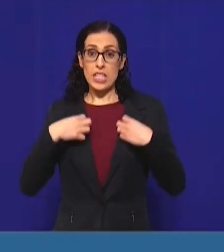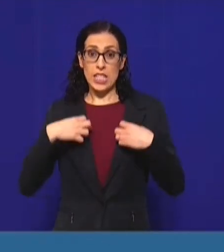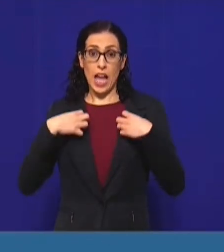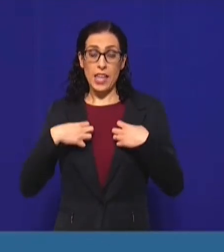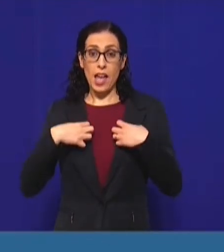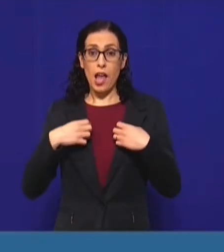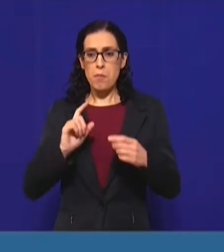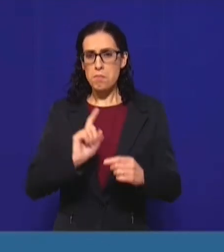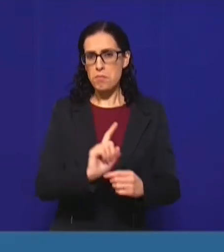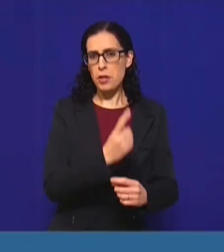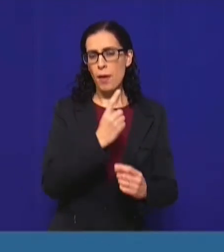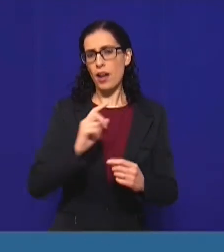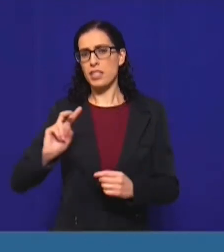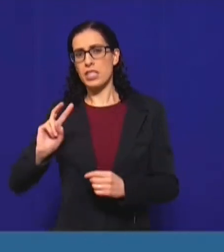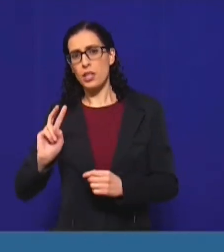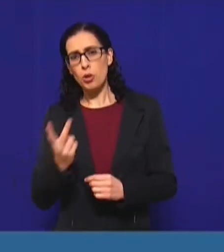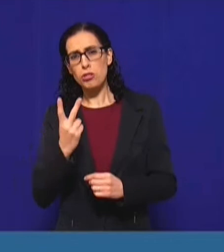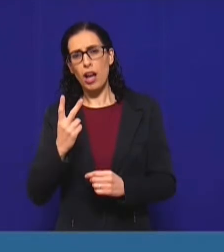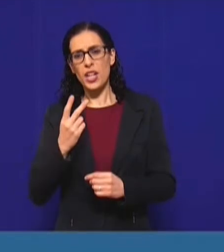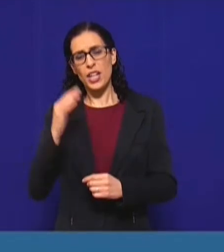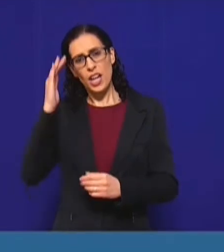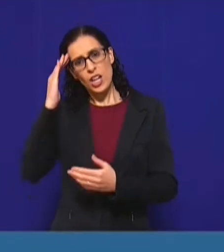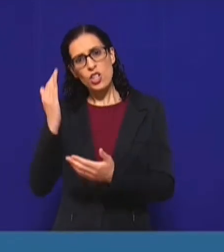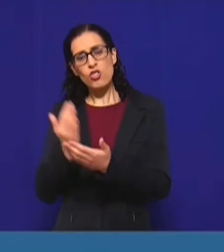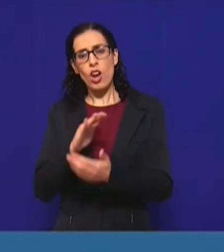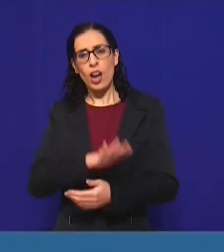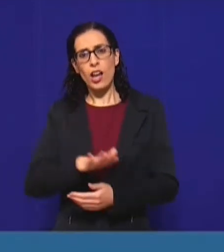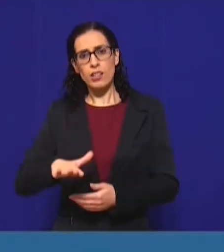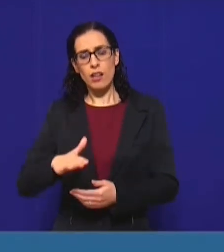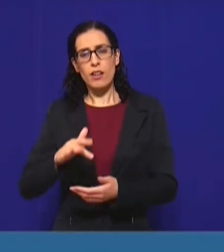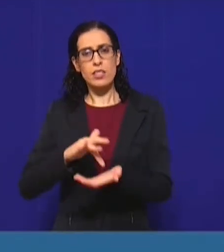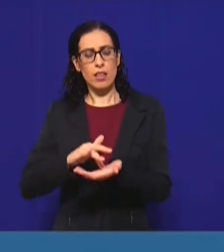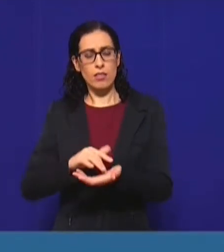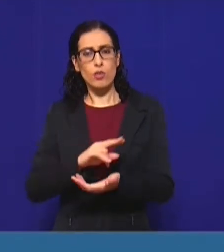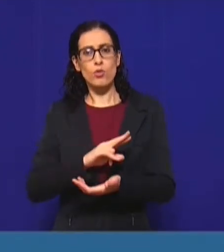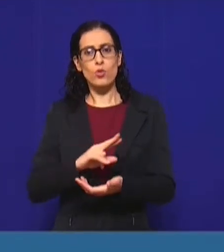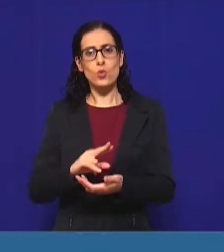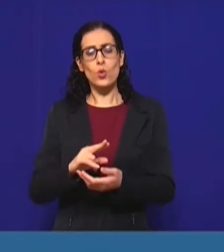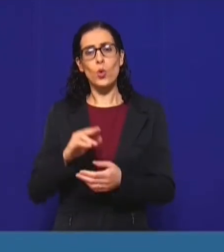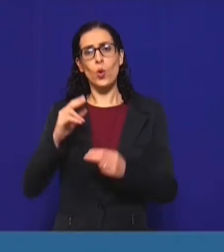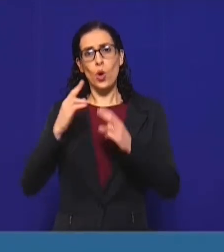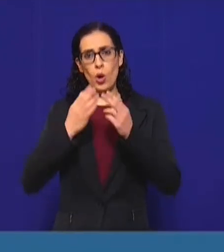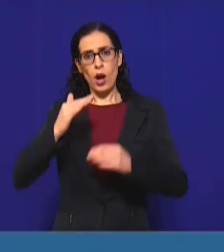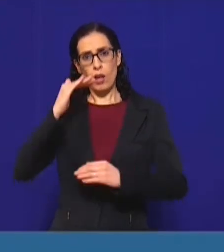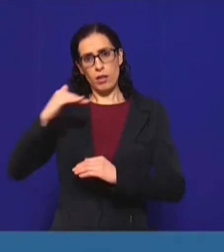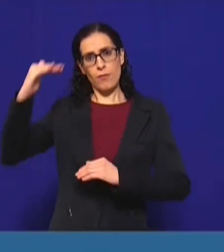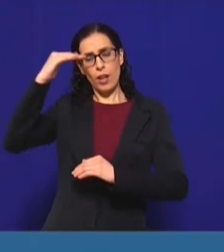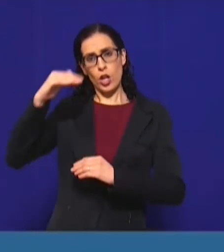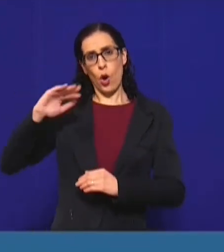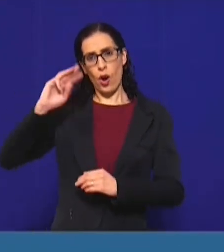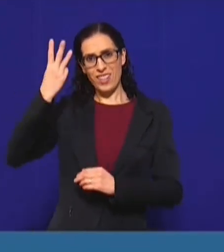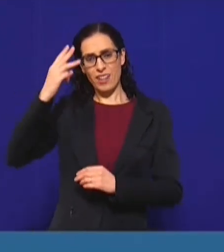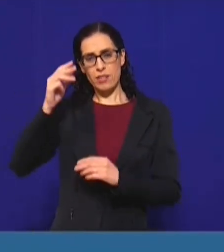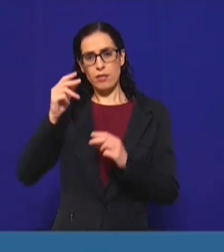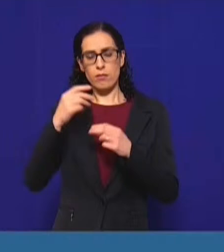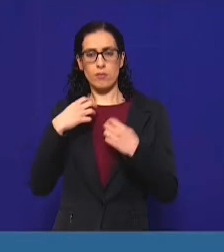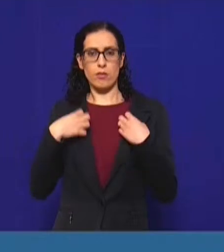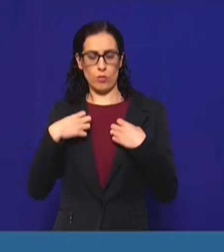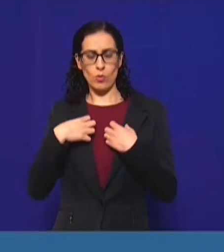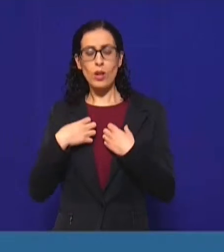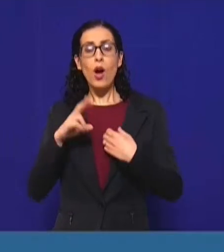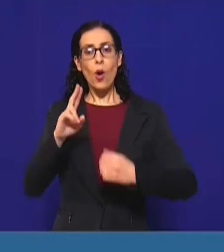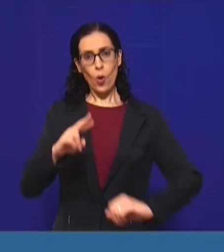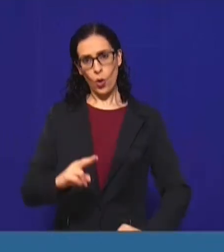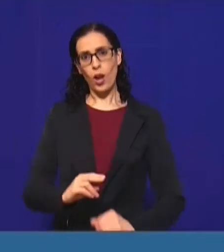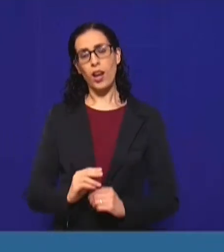child care centers u sekondarji jibqgħu għaddejjin, allura l dawn in-nies li jaħdu f'dawn is-setturi aħna qegħdin inlaqmuhom wara